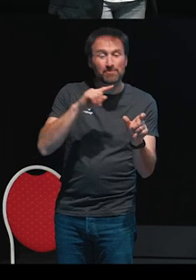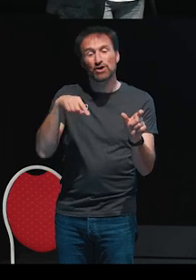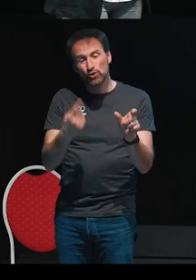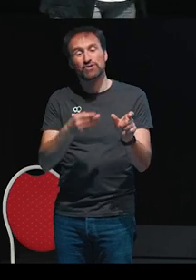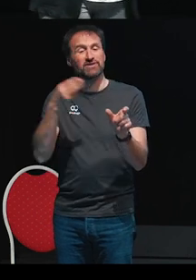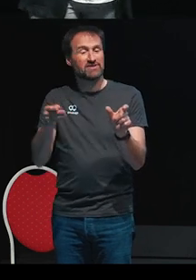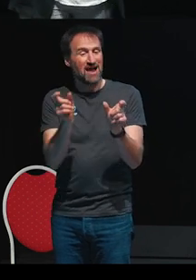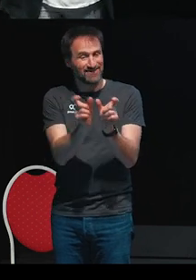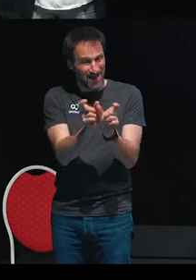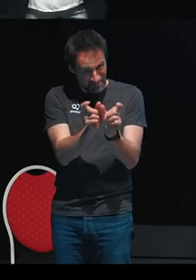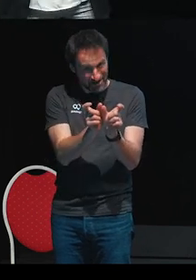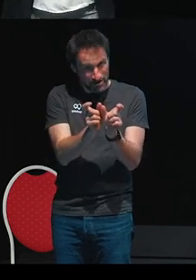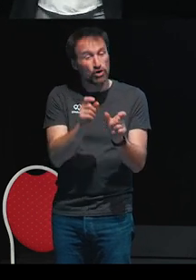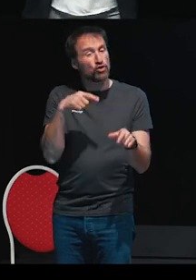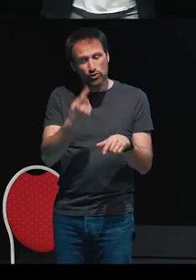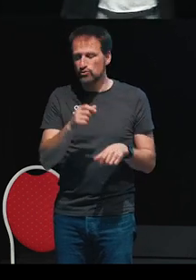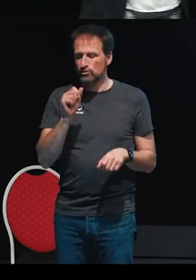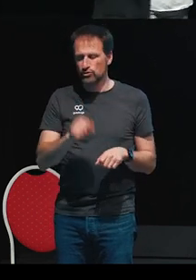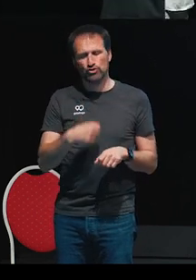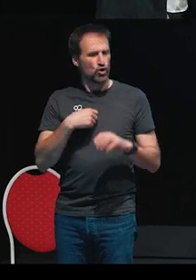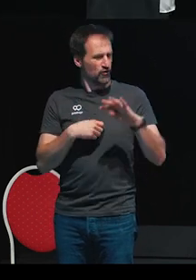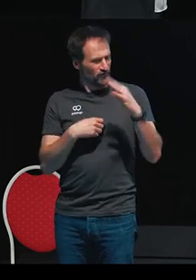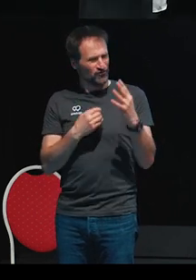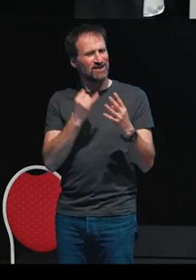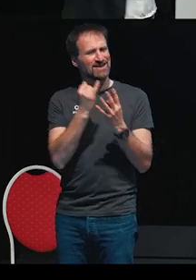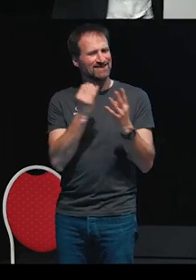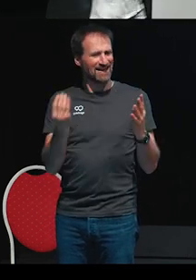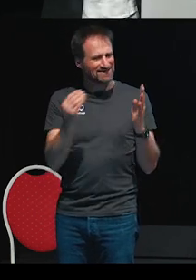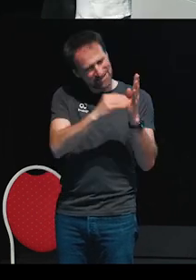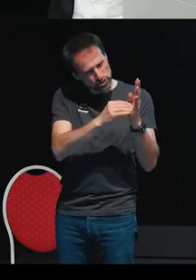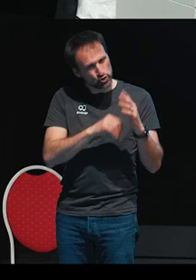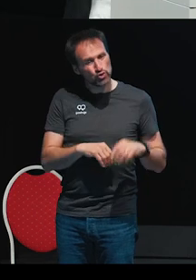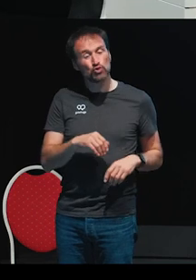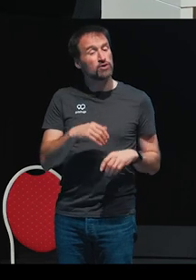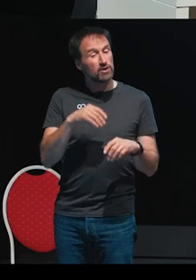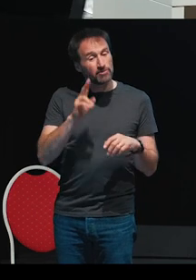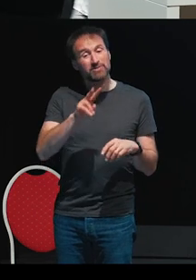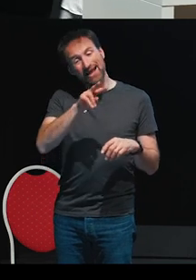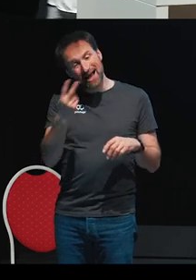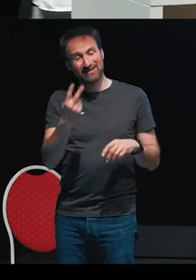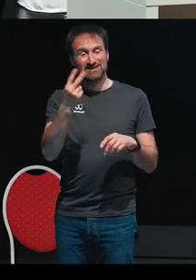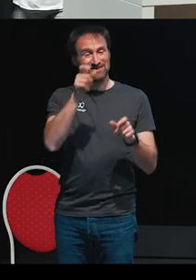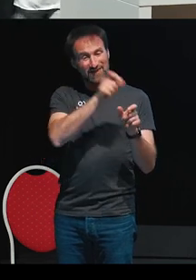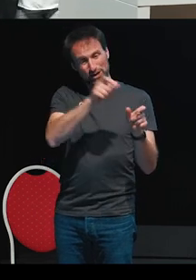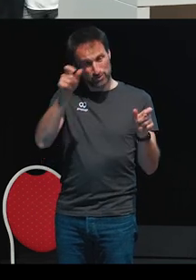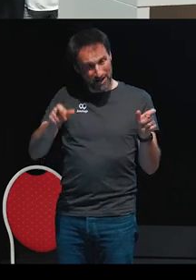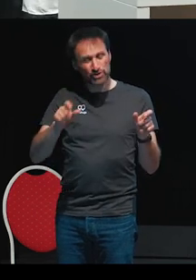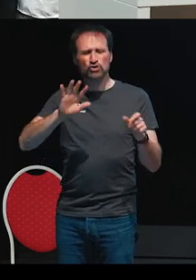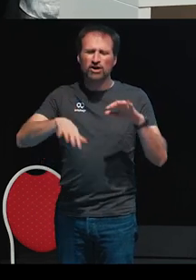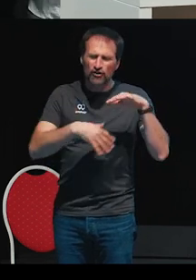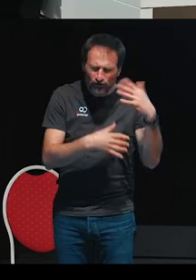know, then I can add fourth index on other two columns, and then another fifth index